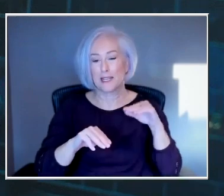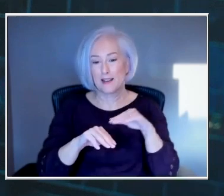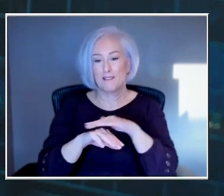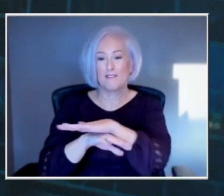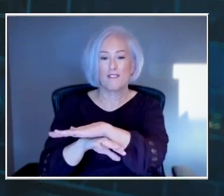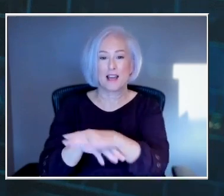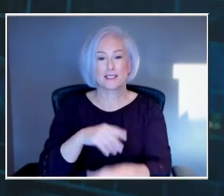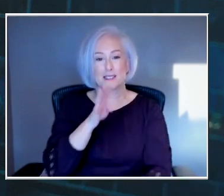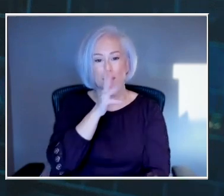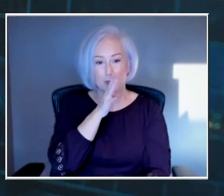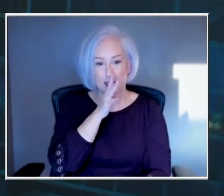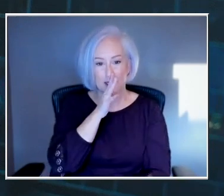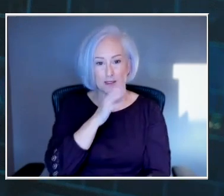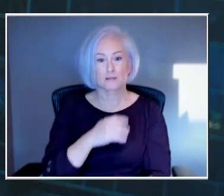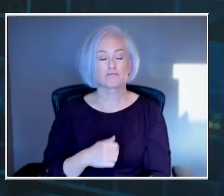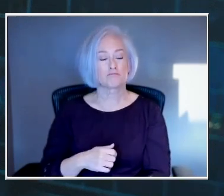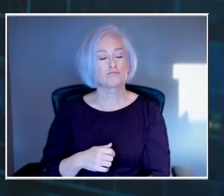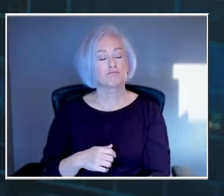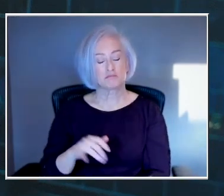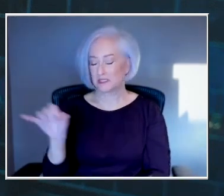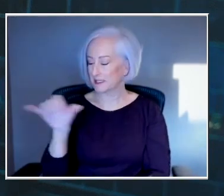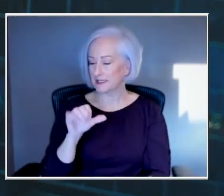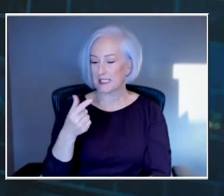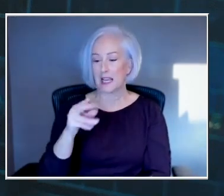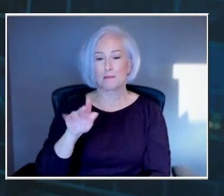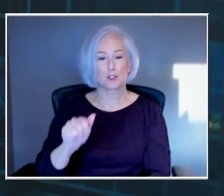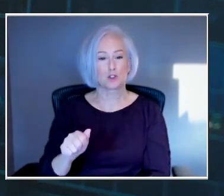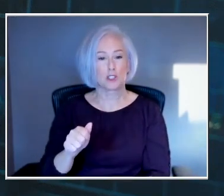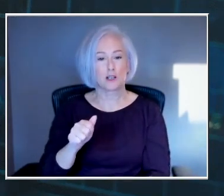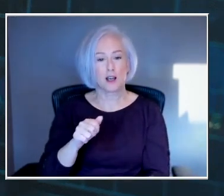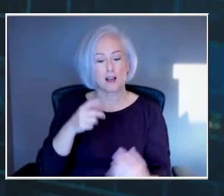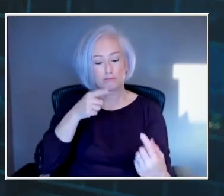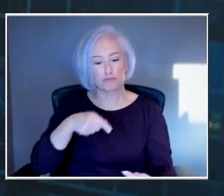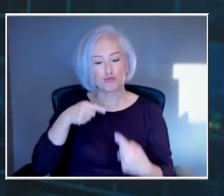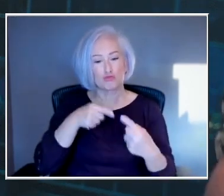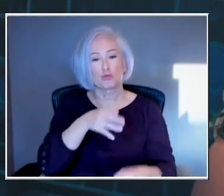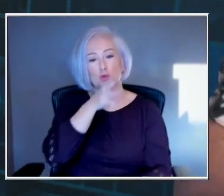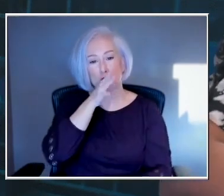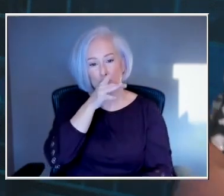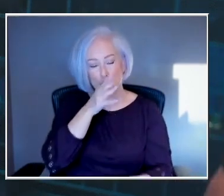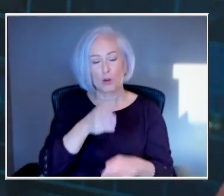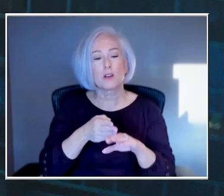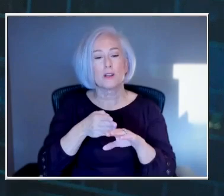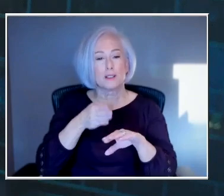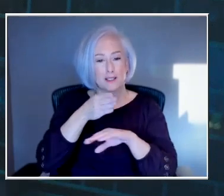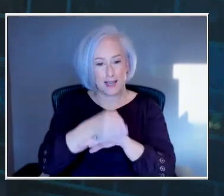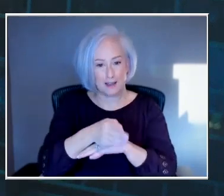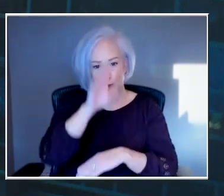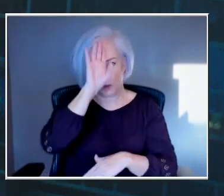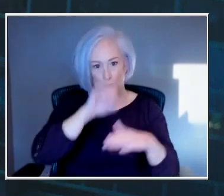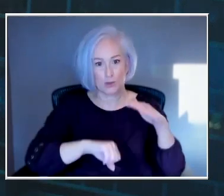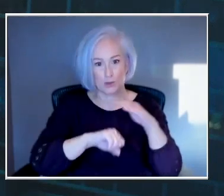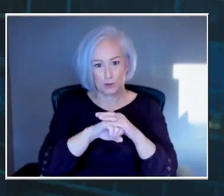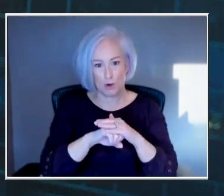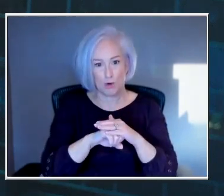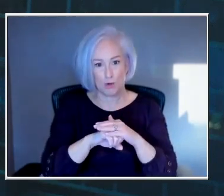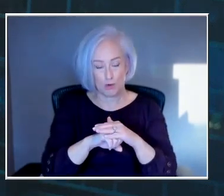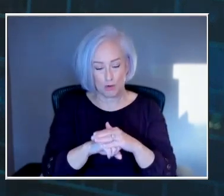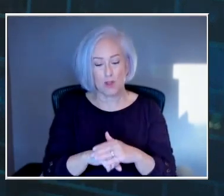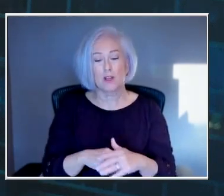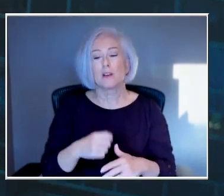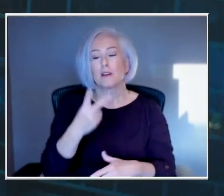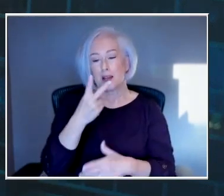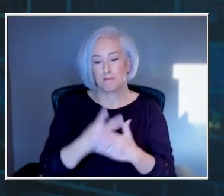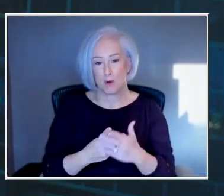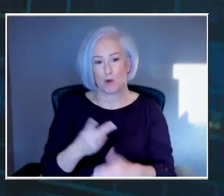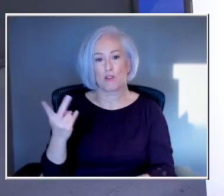was aphasic after my stroke, but that recovered, and both of us have significant weakness on the right side of our